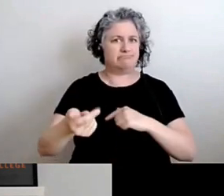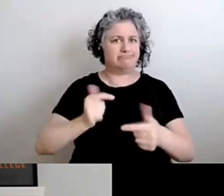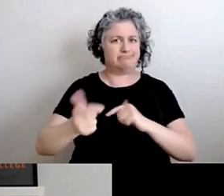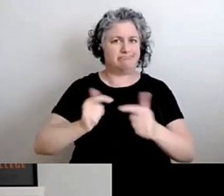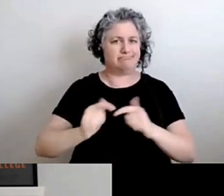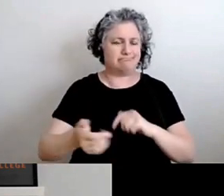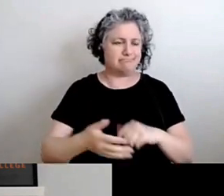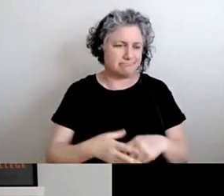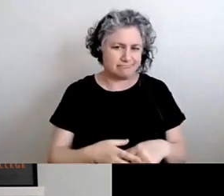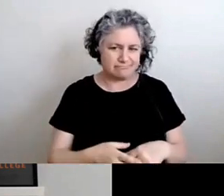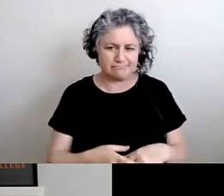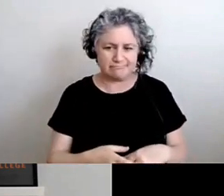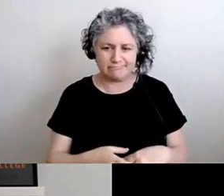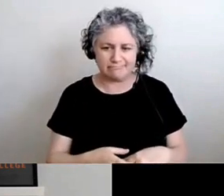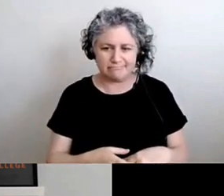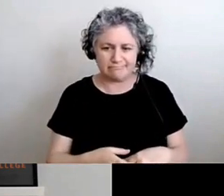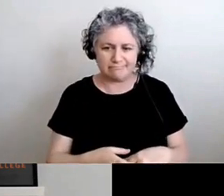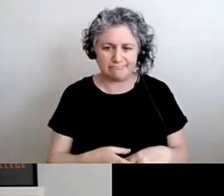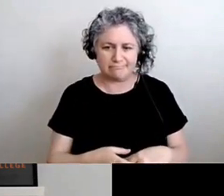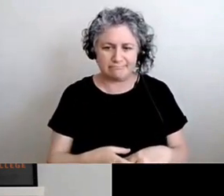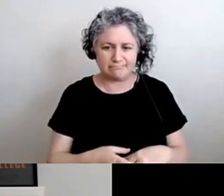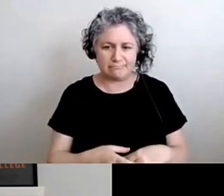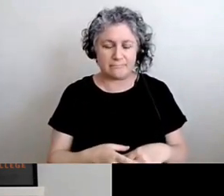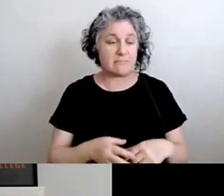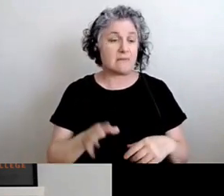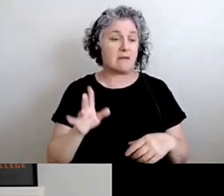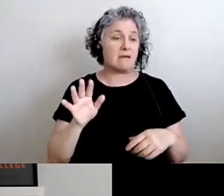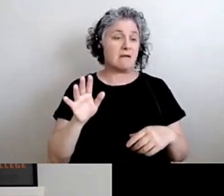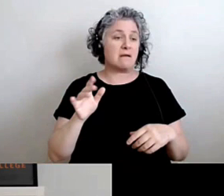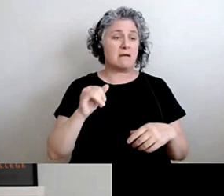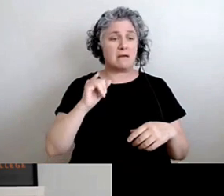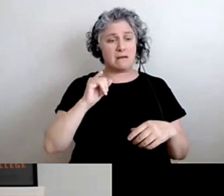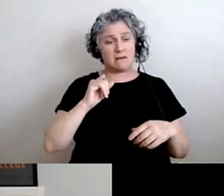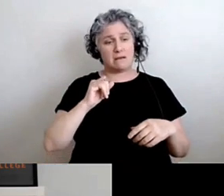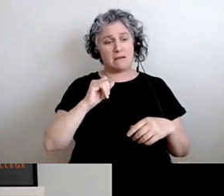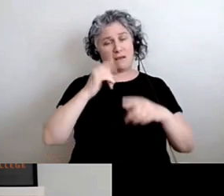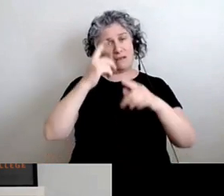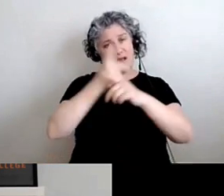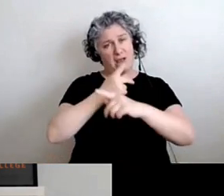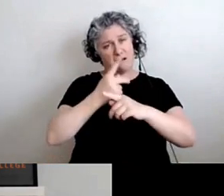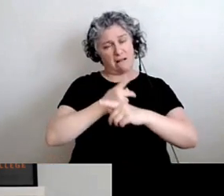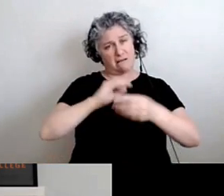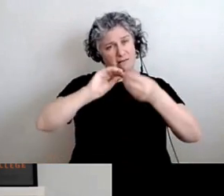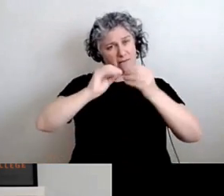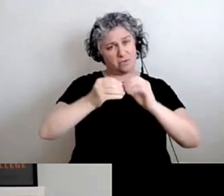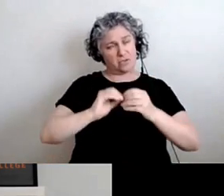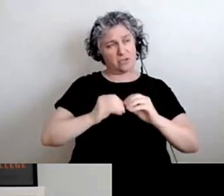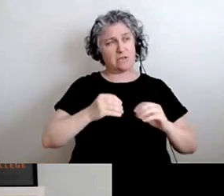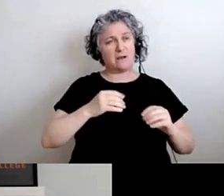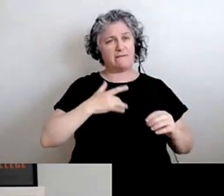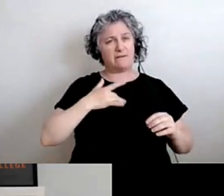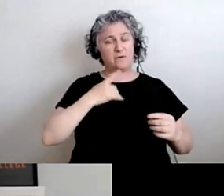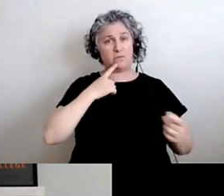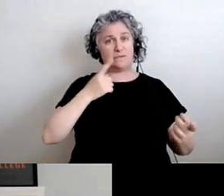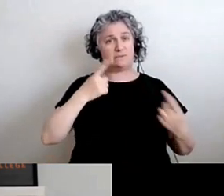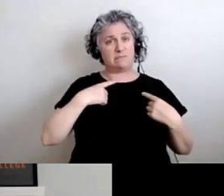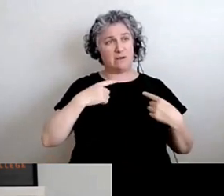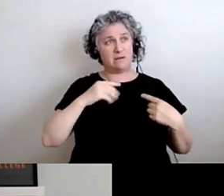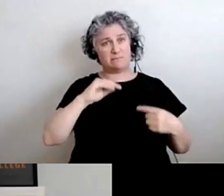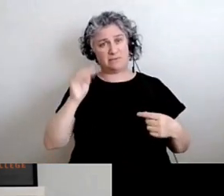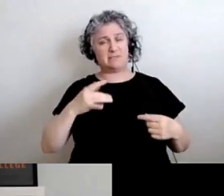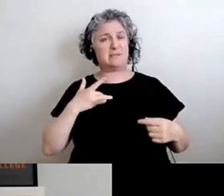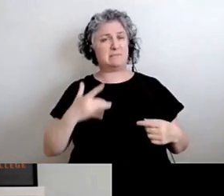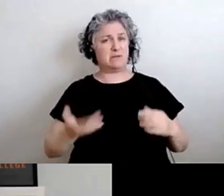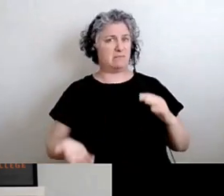If I had to calculate it, the response rate increases by 70% if I'm messaging people